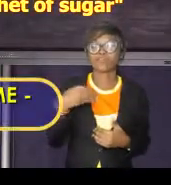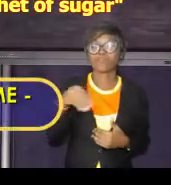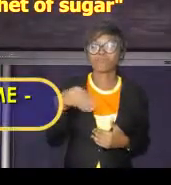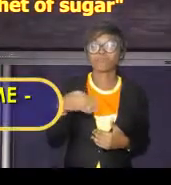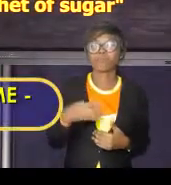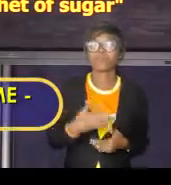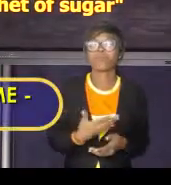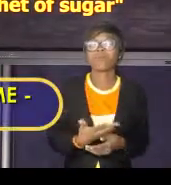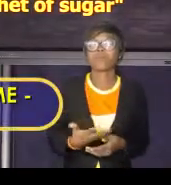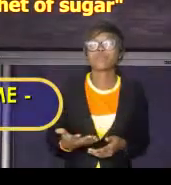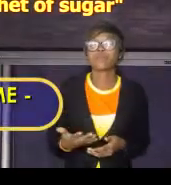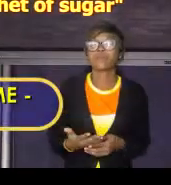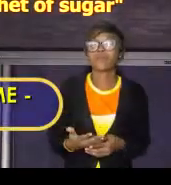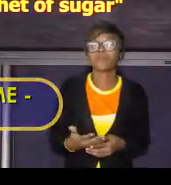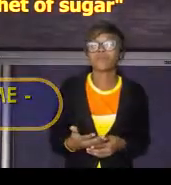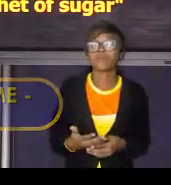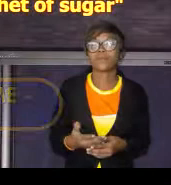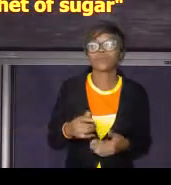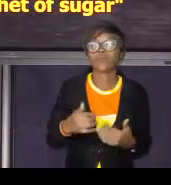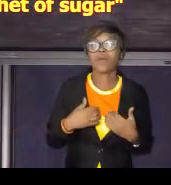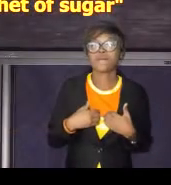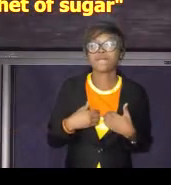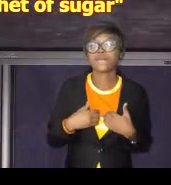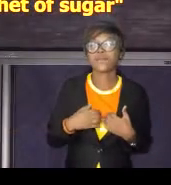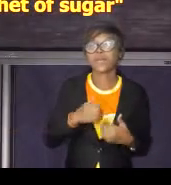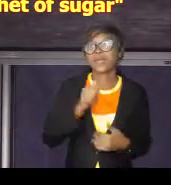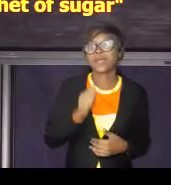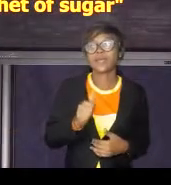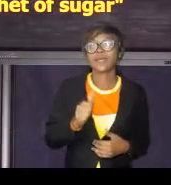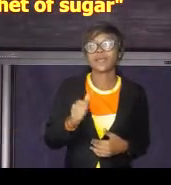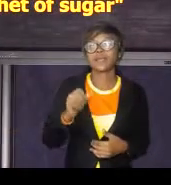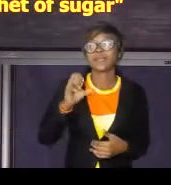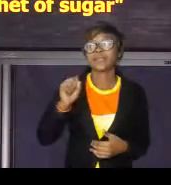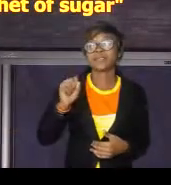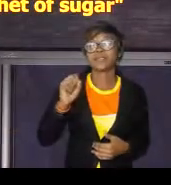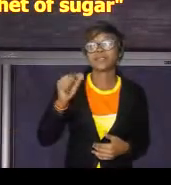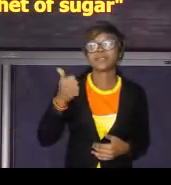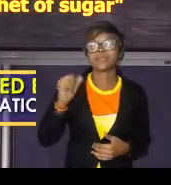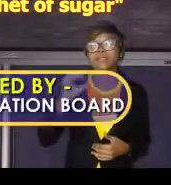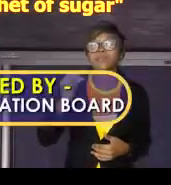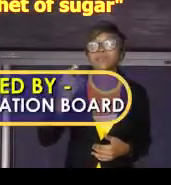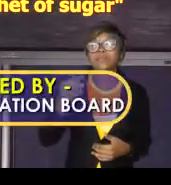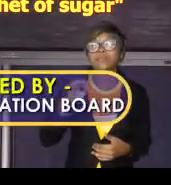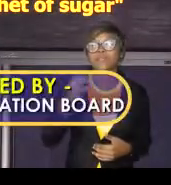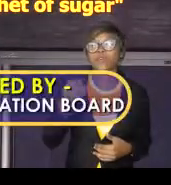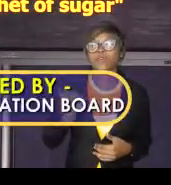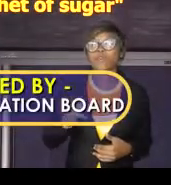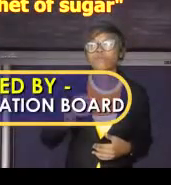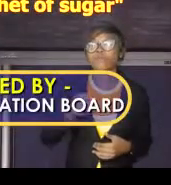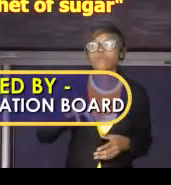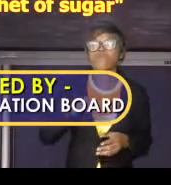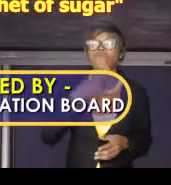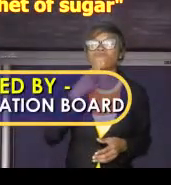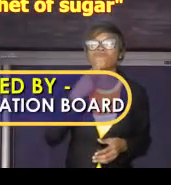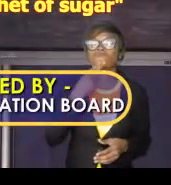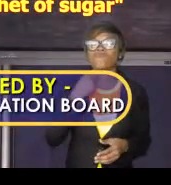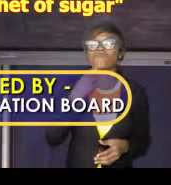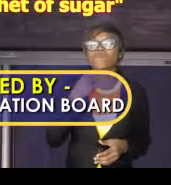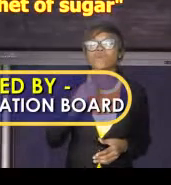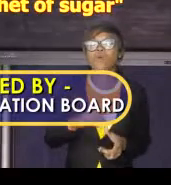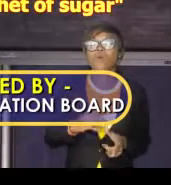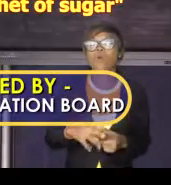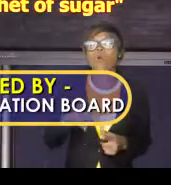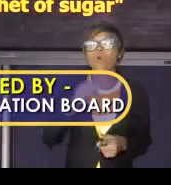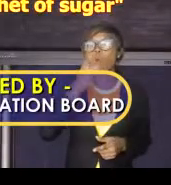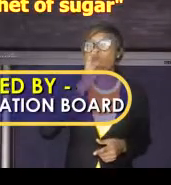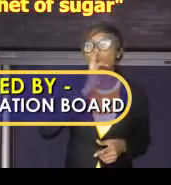small quantity of something. You have a sachet of sugar, a sachet of water. So